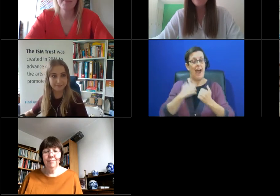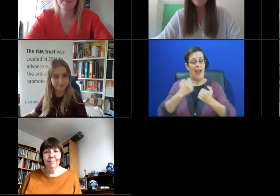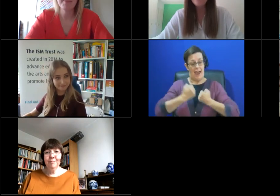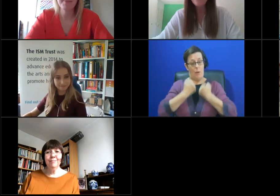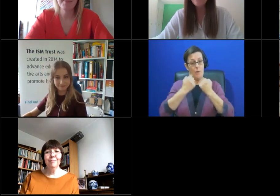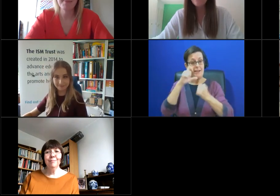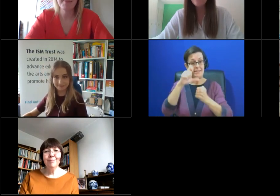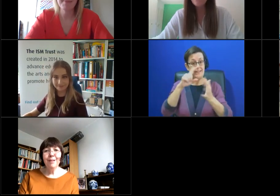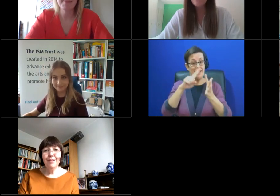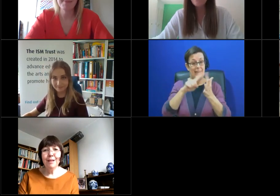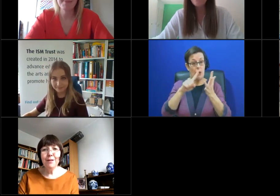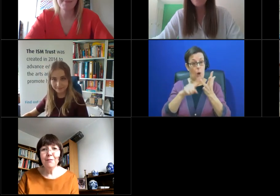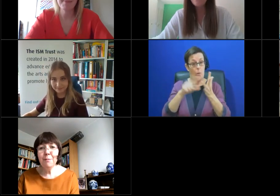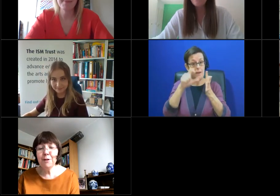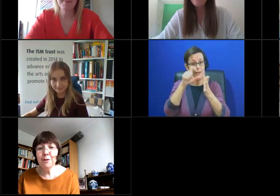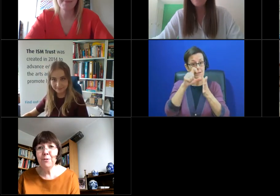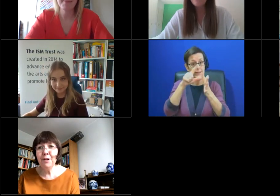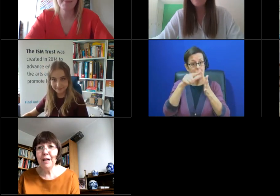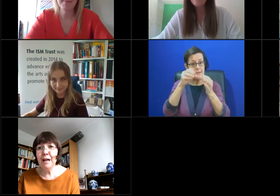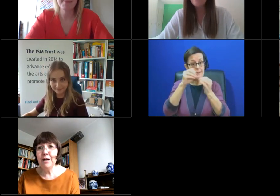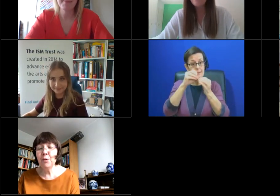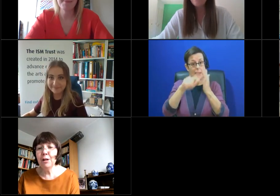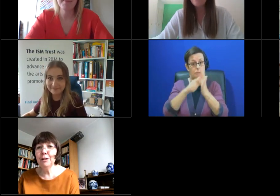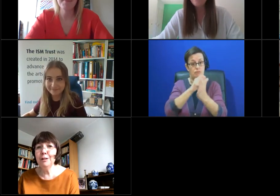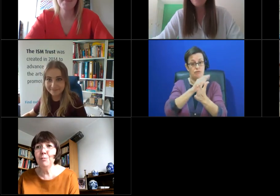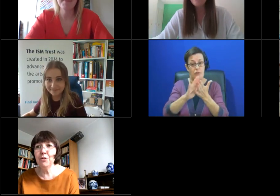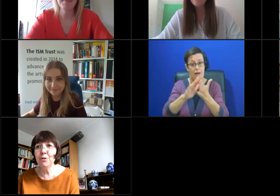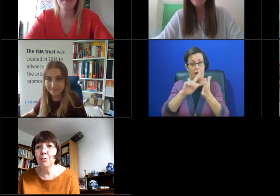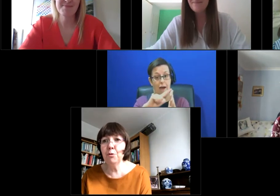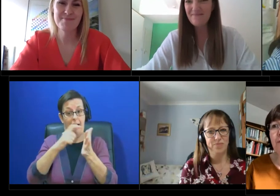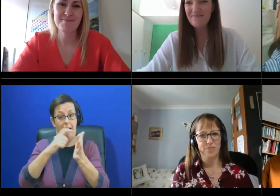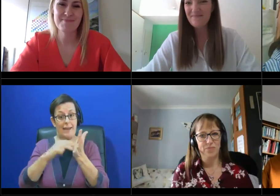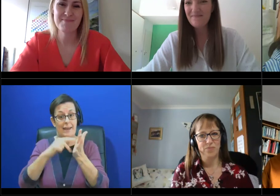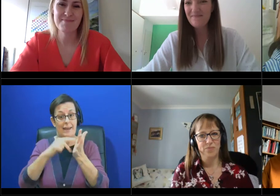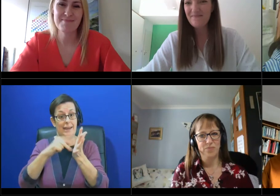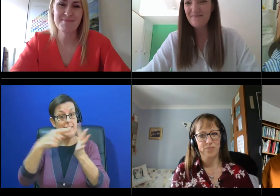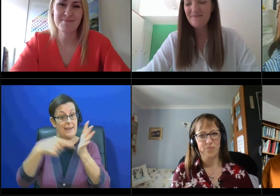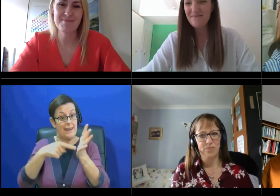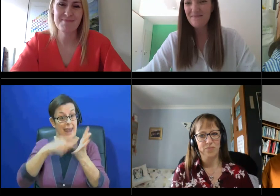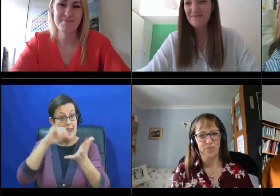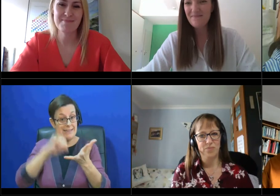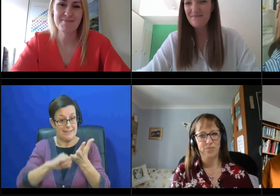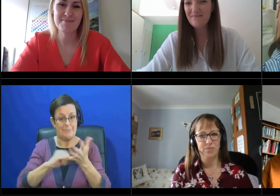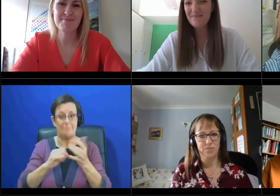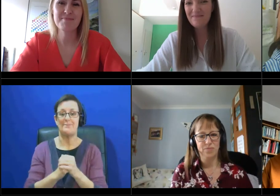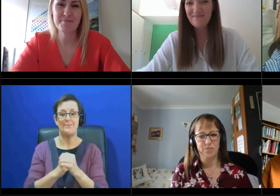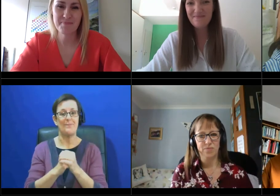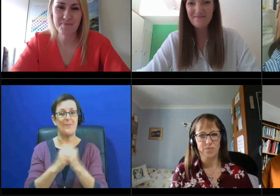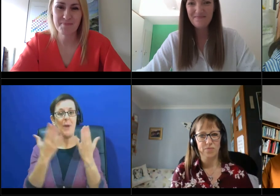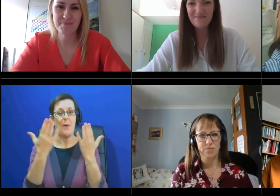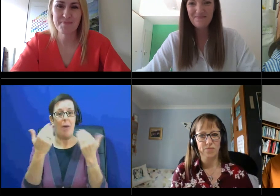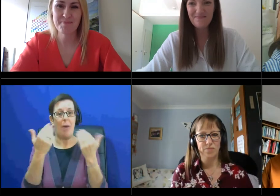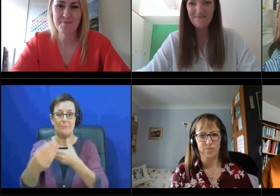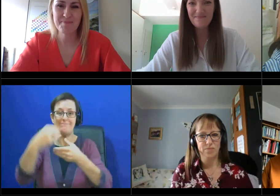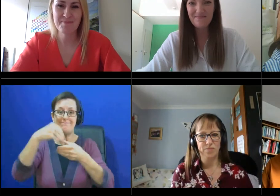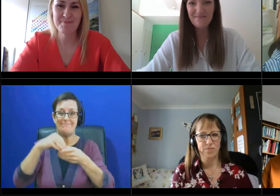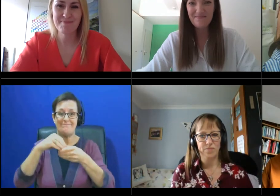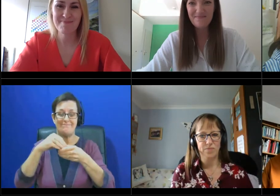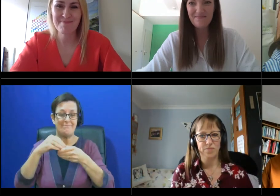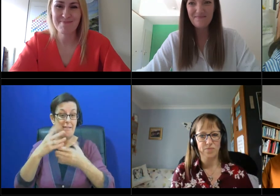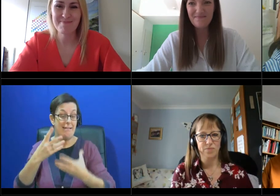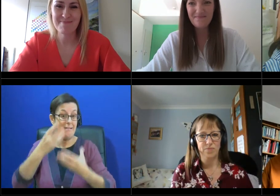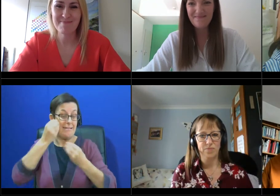Annette. Thank you very much, Maria, and welcome to all of us tuning in to this webinar and to everybody